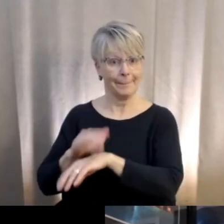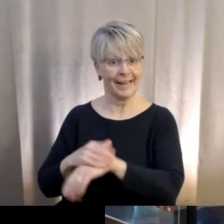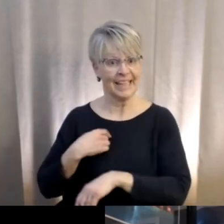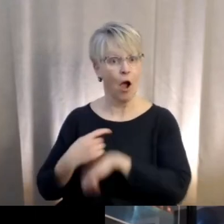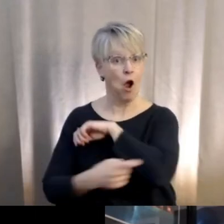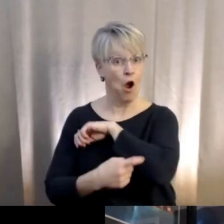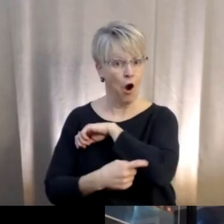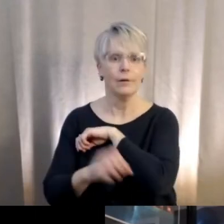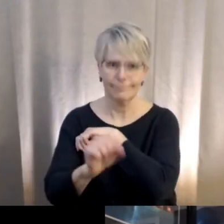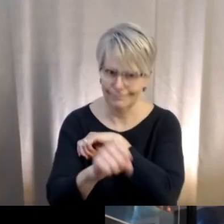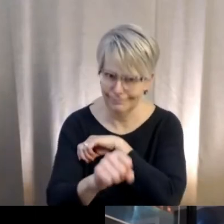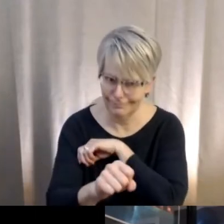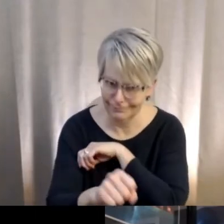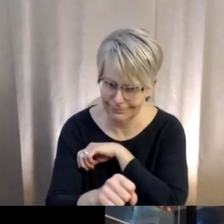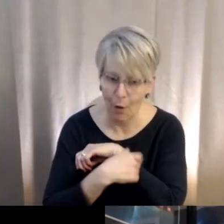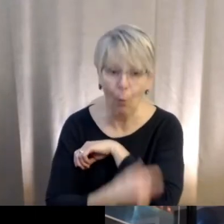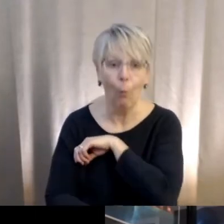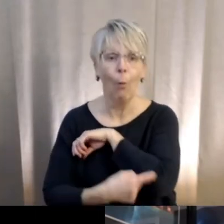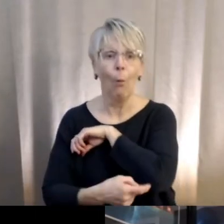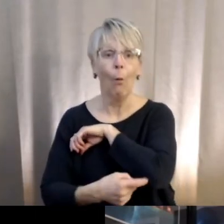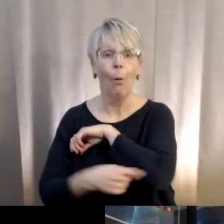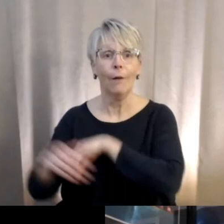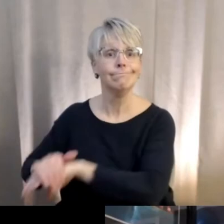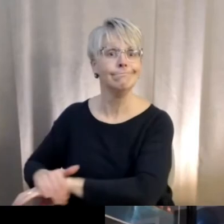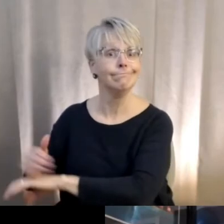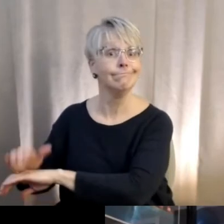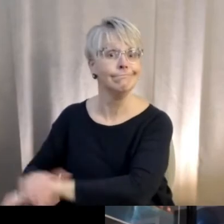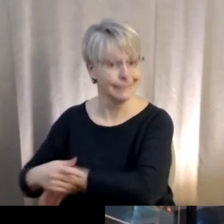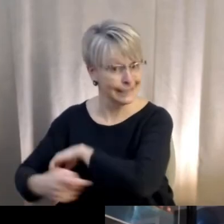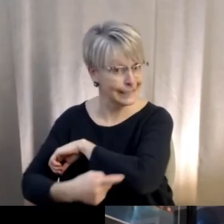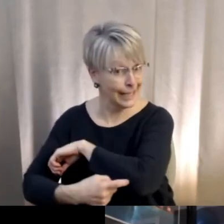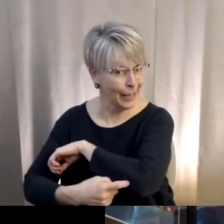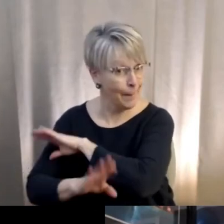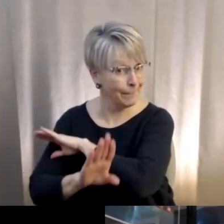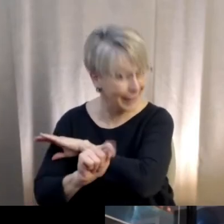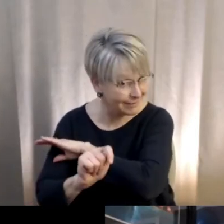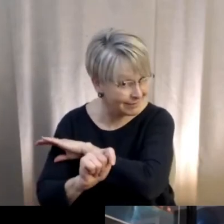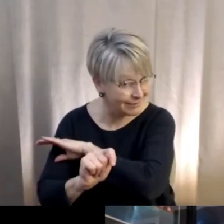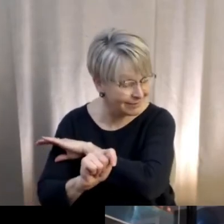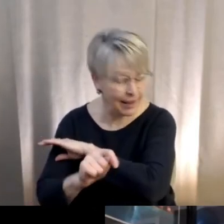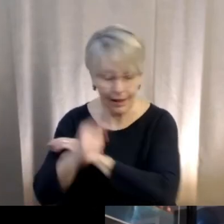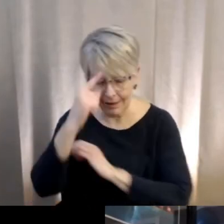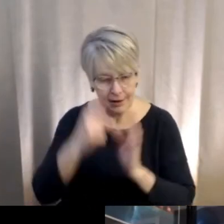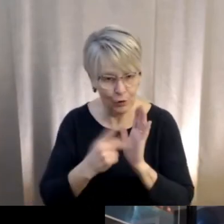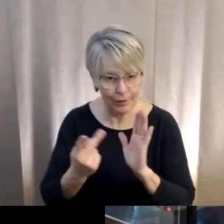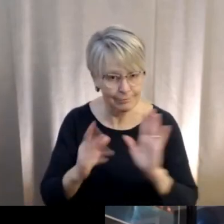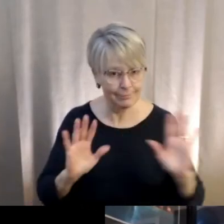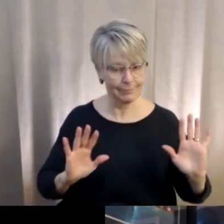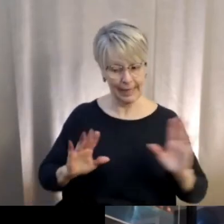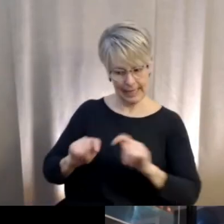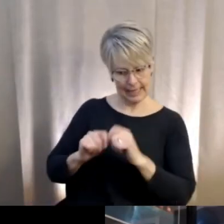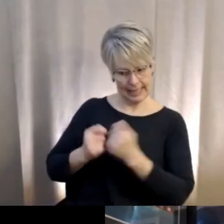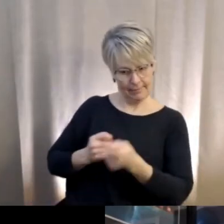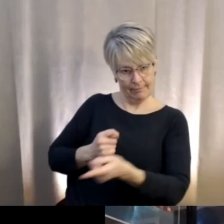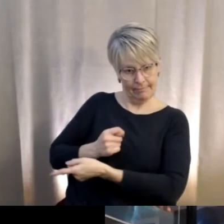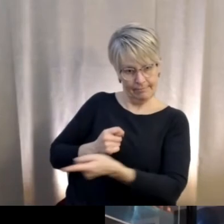sure I did. My life is around dogs. I like petting dogs. But out of respect for the team and the handler,